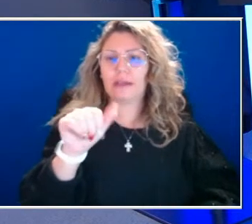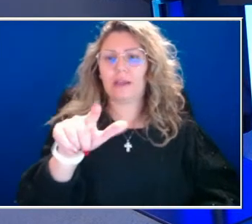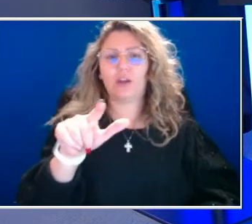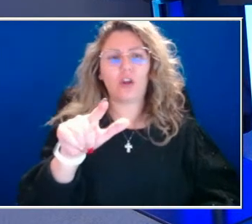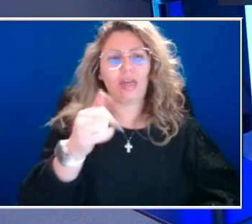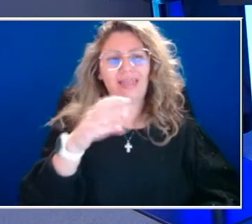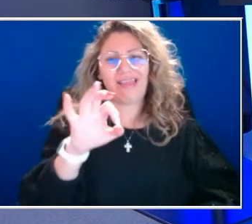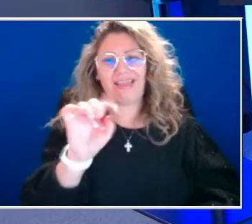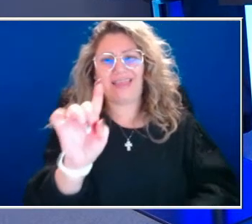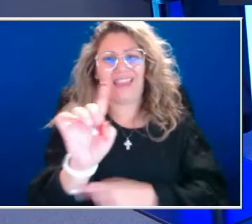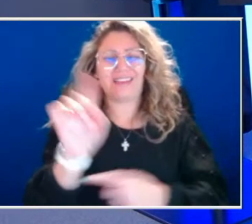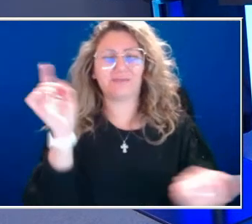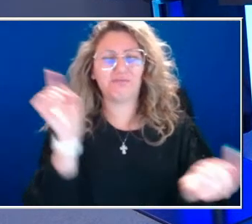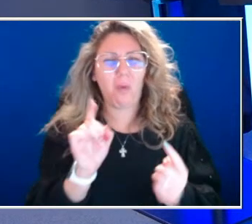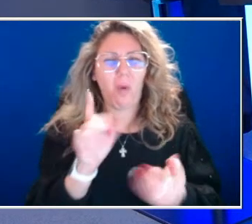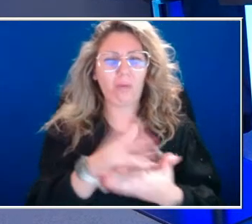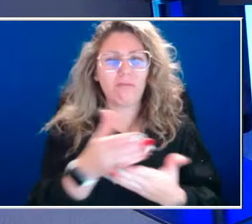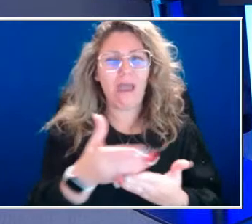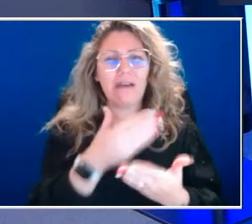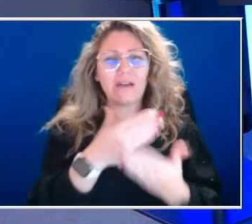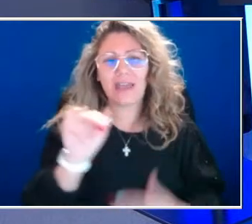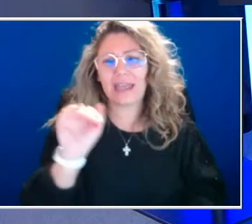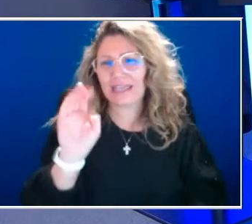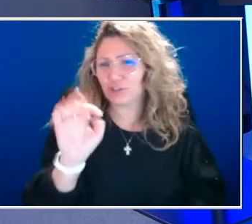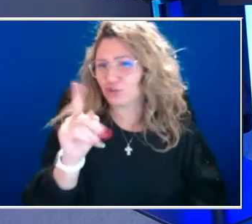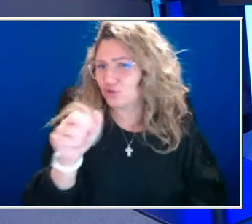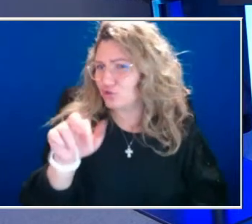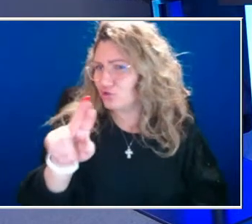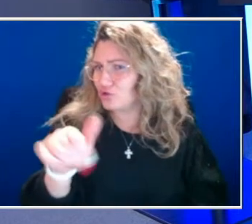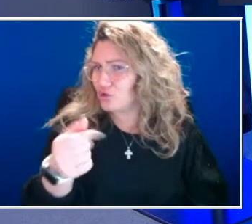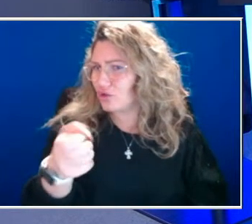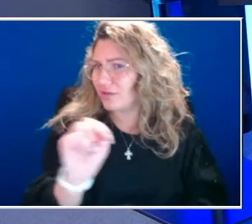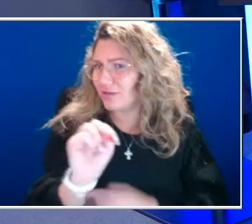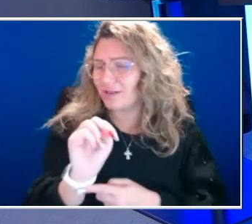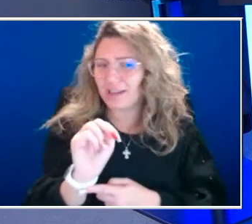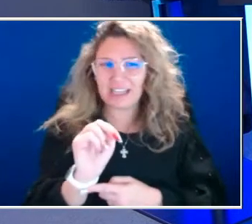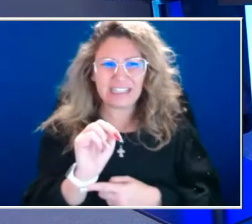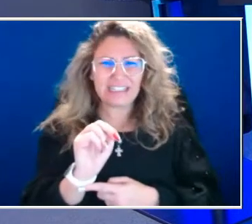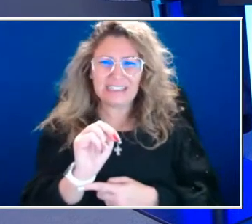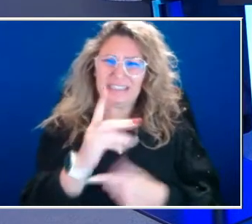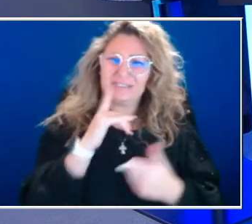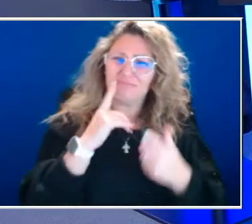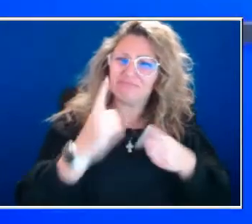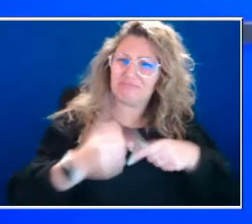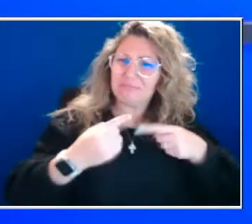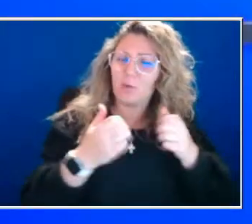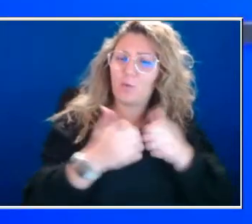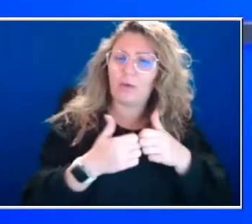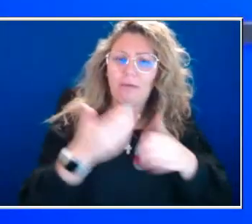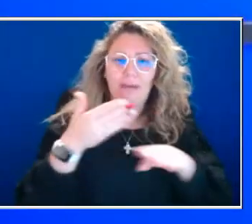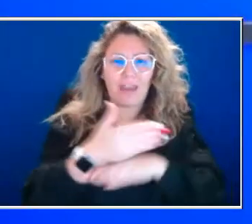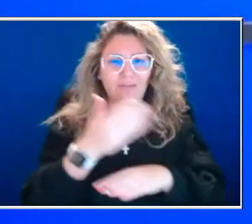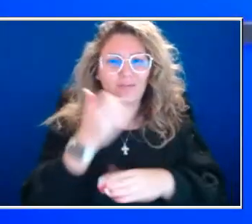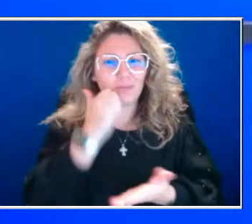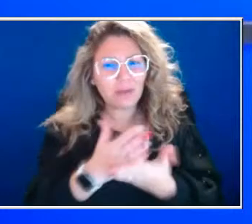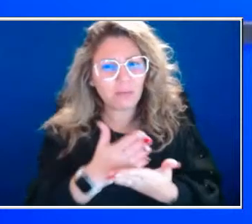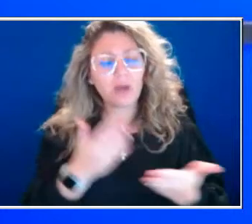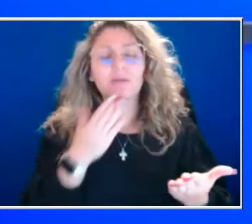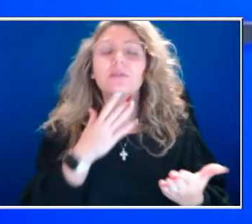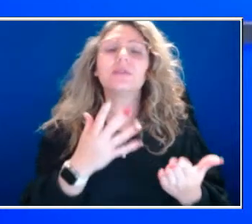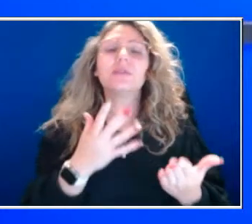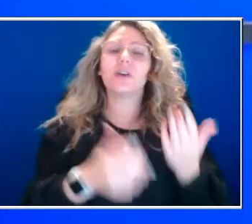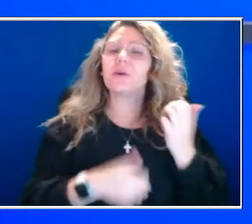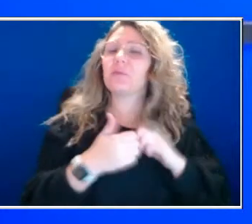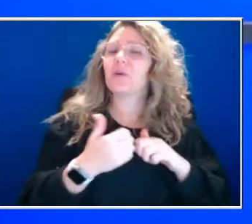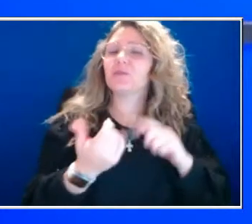estrogen that could help women to get through the difficulties after menopause. Is that correct? So the bulk of our hormonal production in